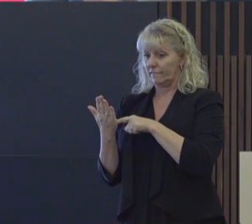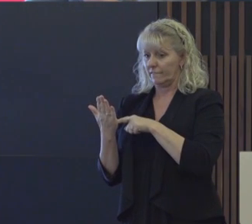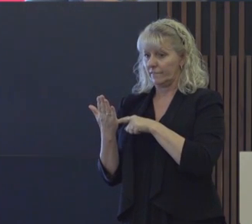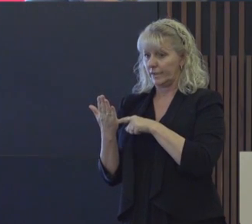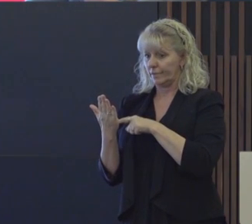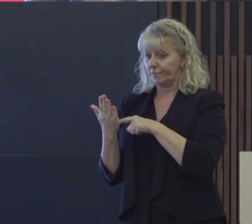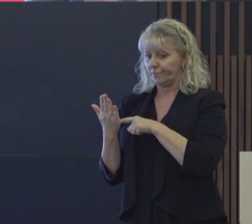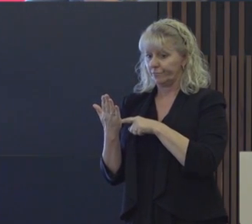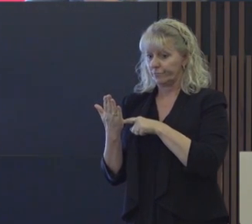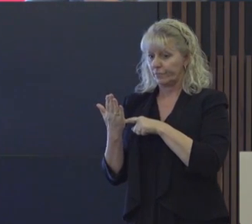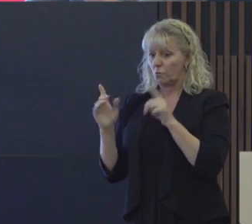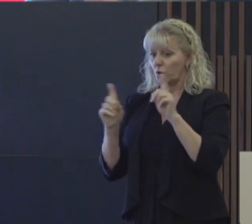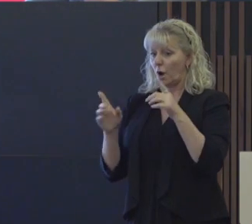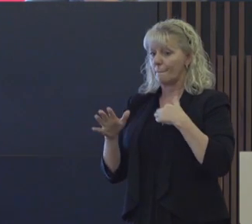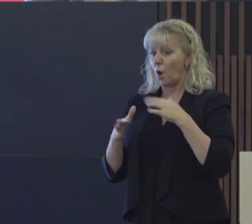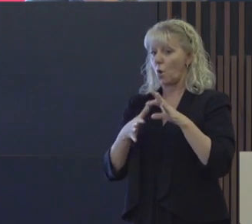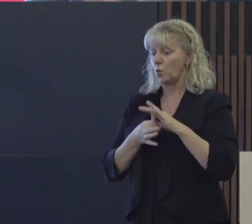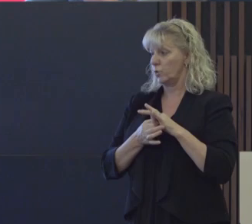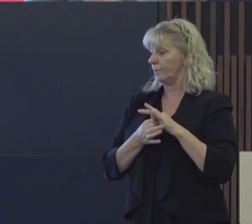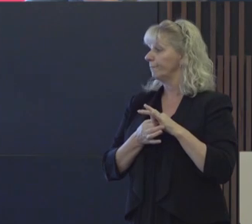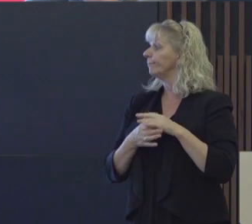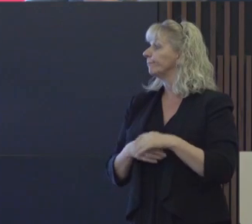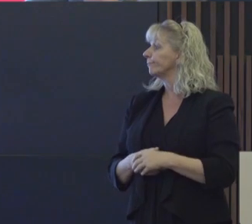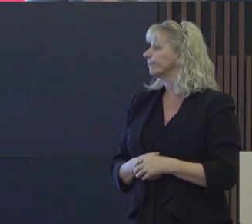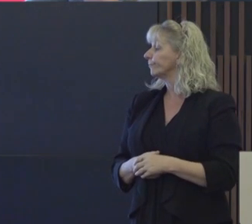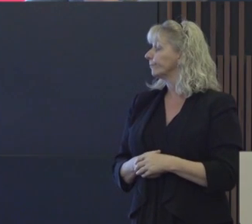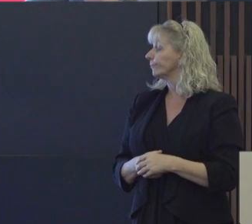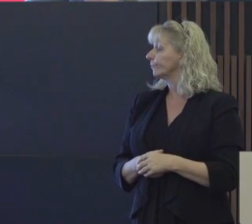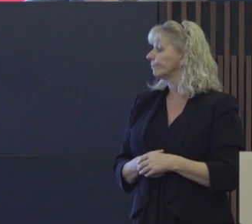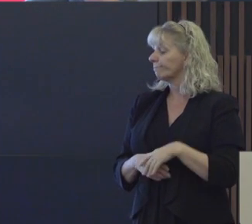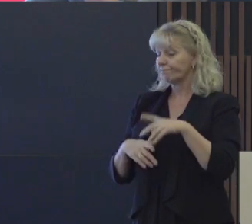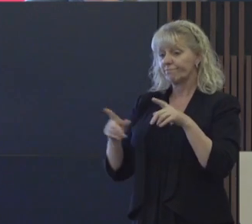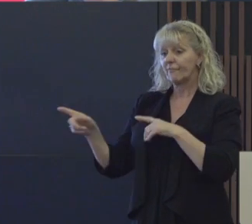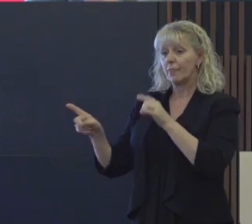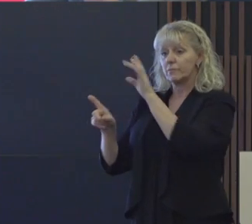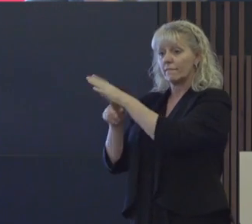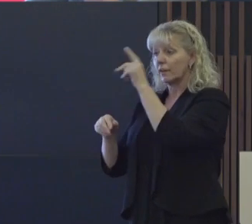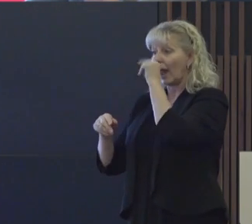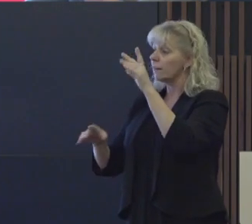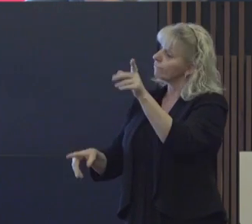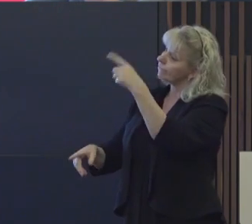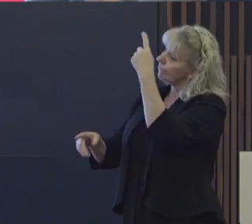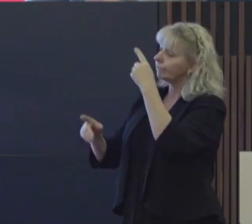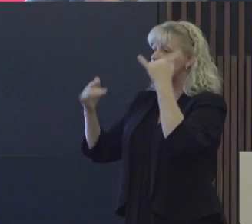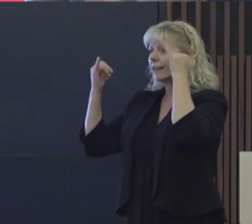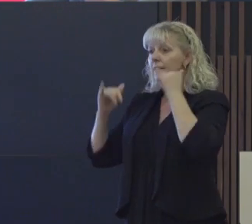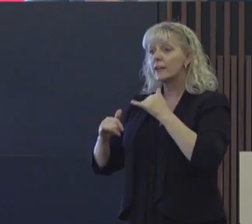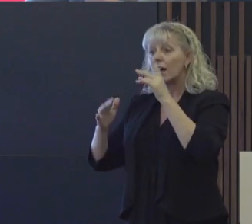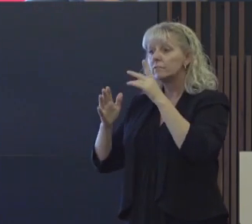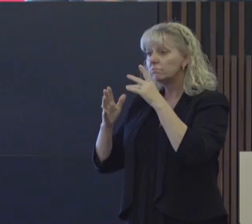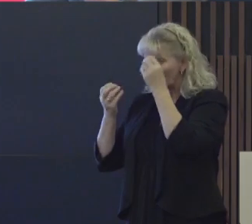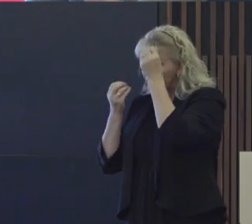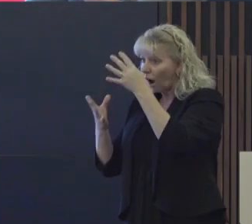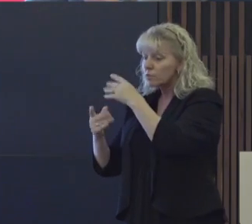they're owed. And they're allowed to get legal advice, and they are meant to get